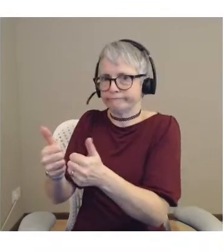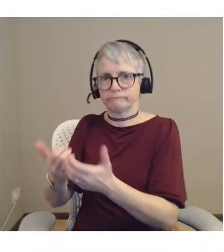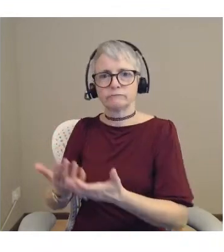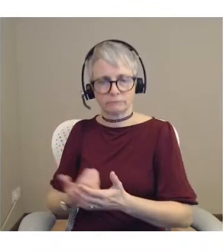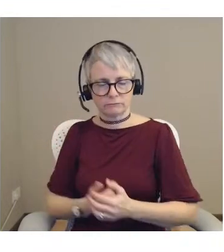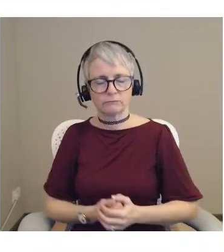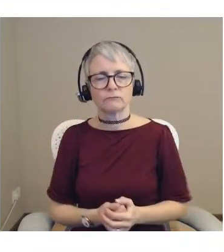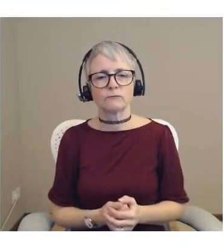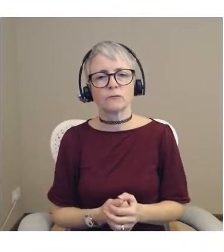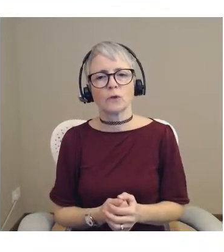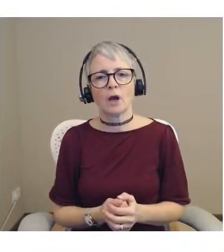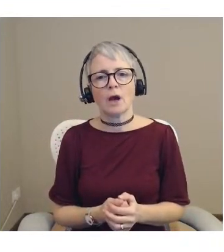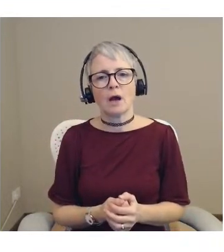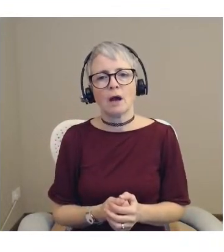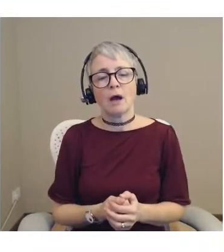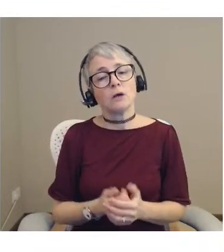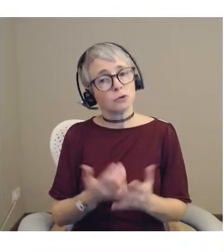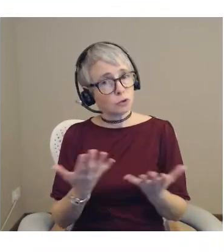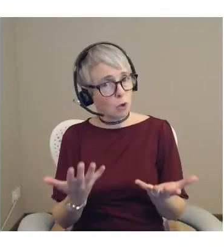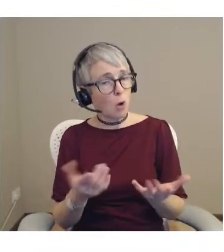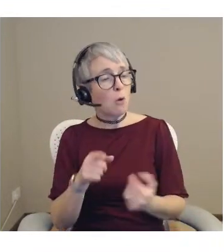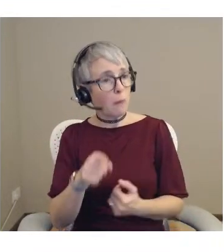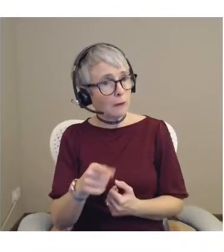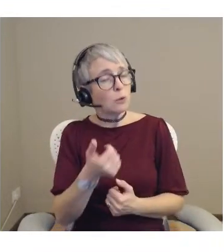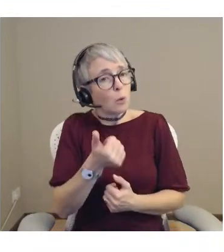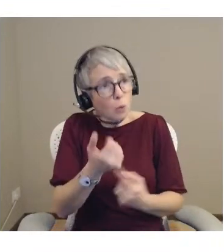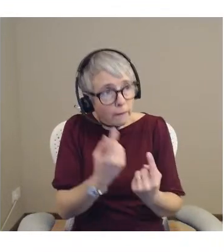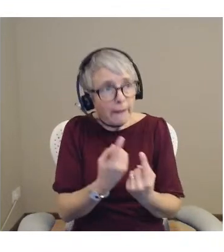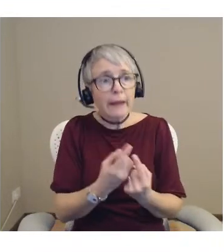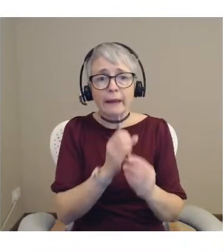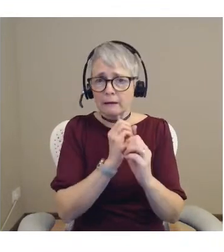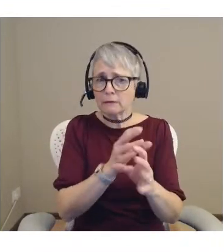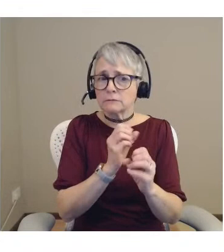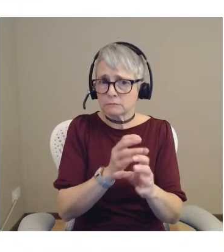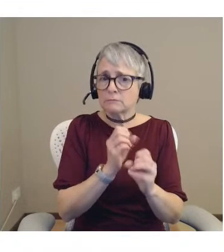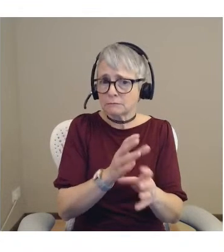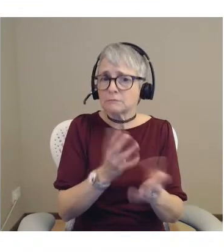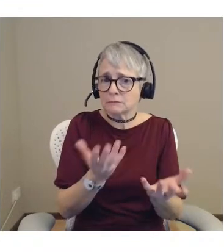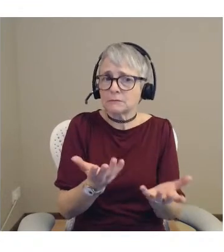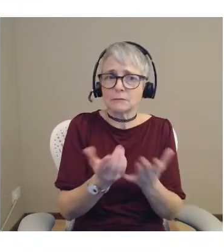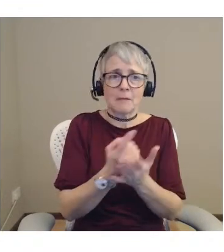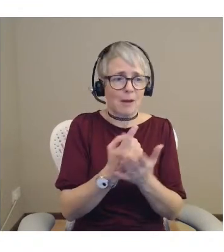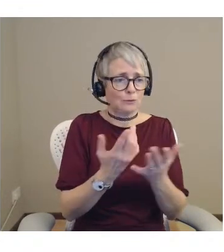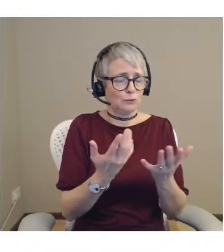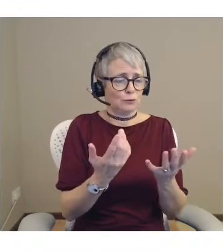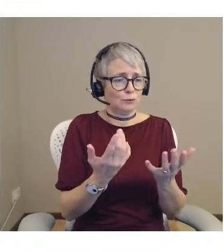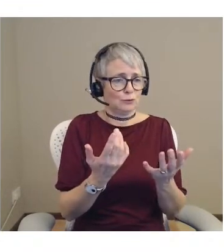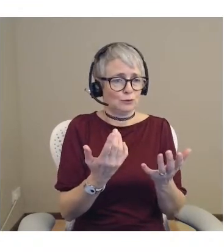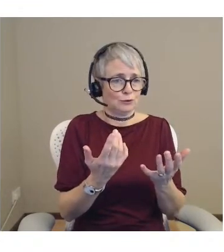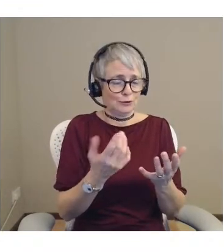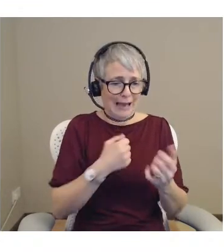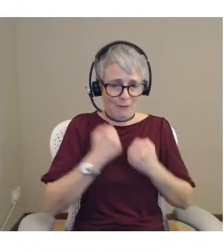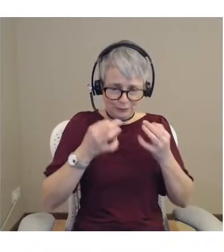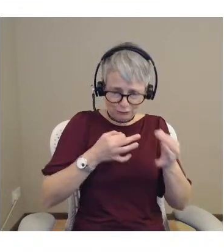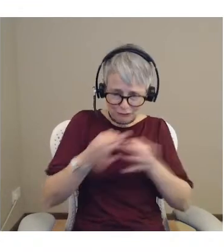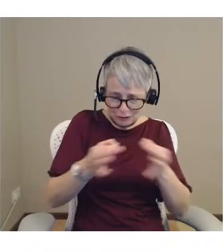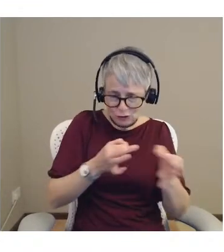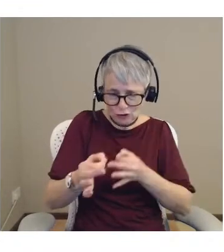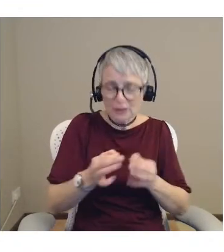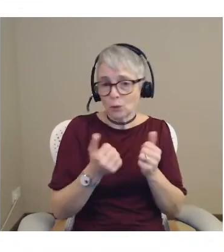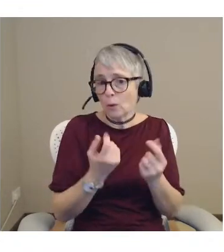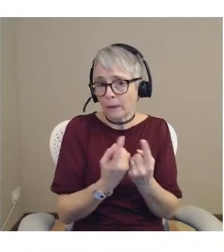are some of the positive sides and the positive aspects of the strategy. Again, it is